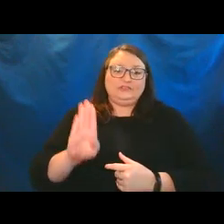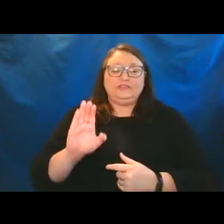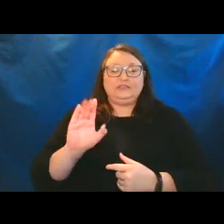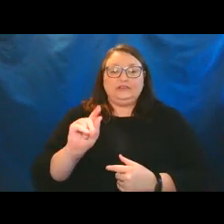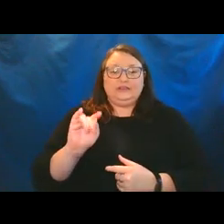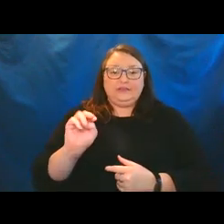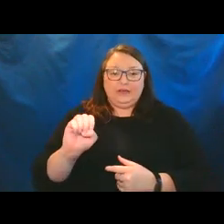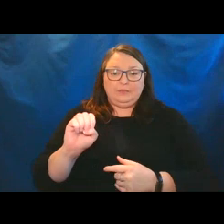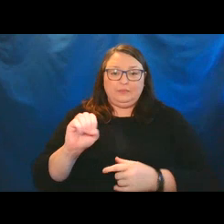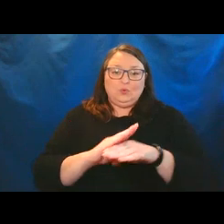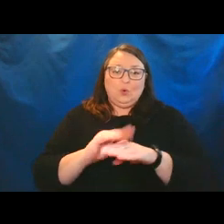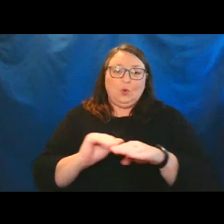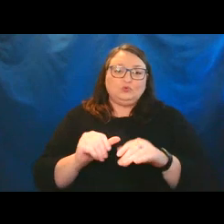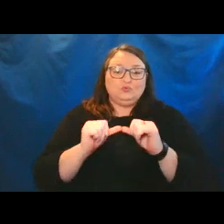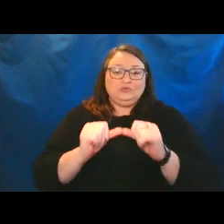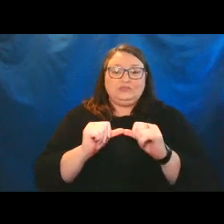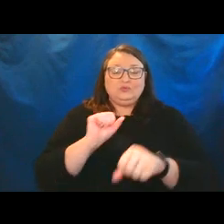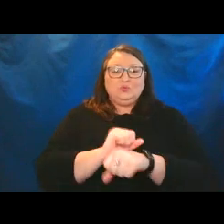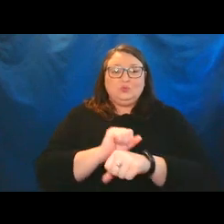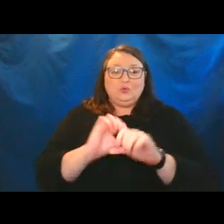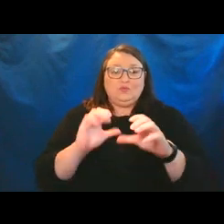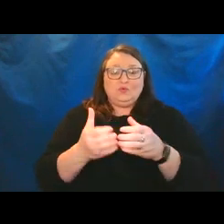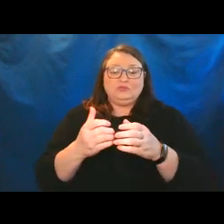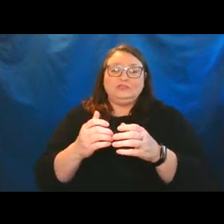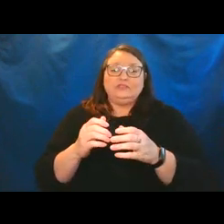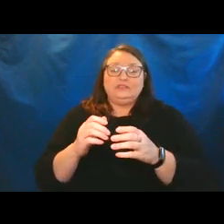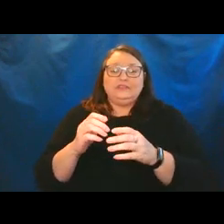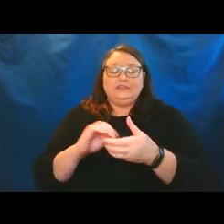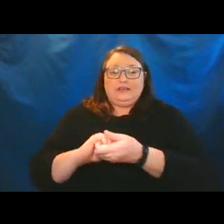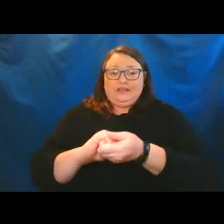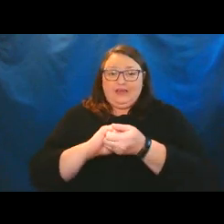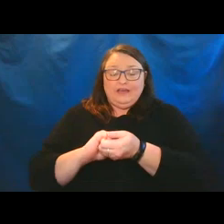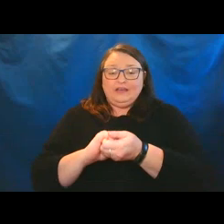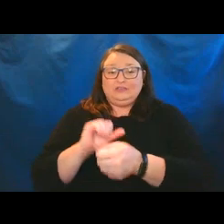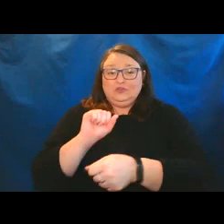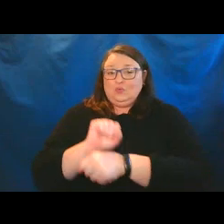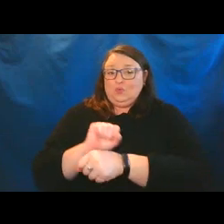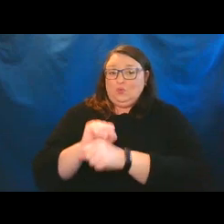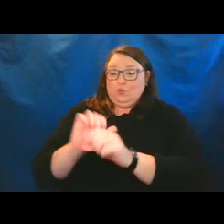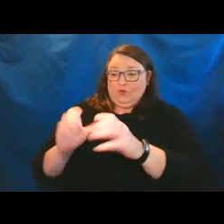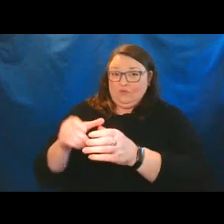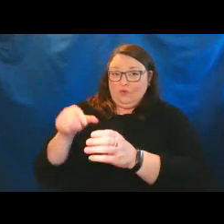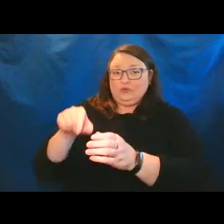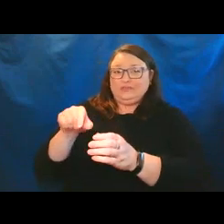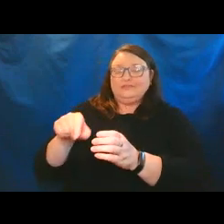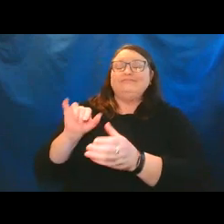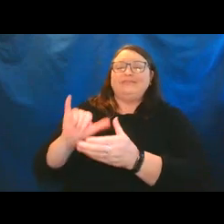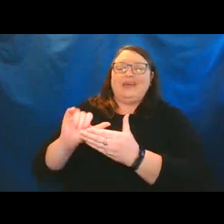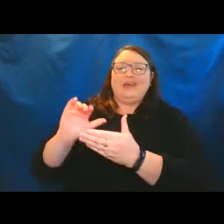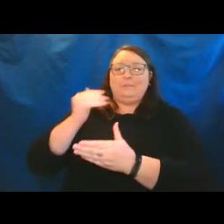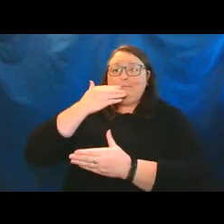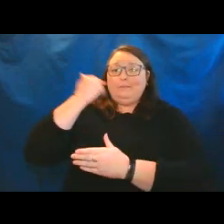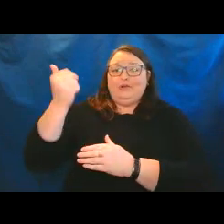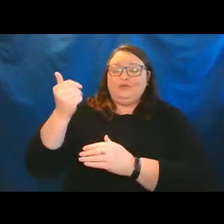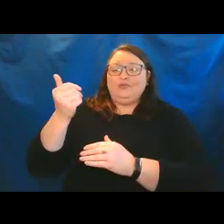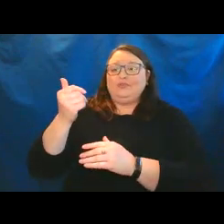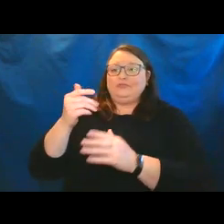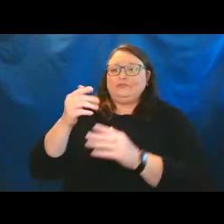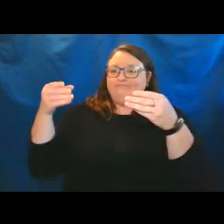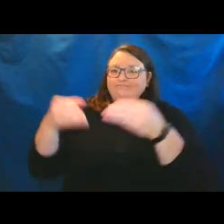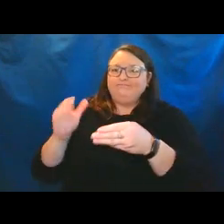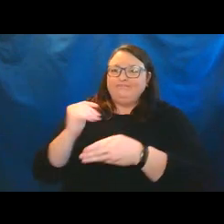Alliance because we felt the term workforce better reflected the kind of work that we were doing than just jobs. But we